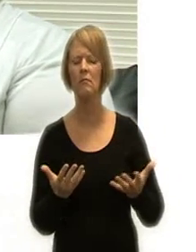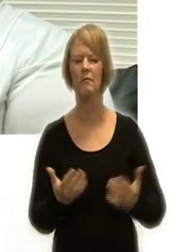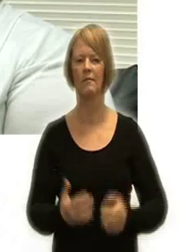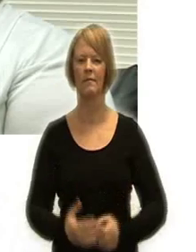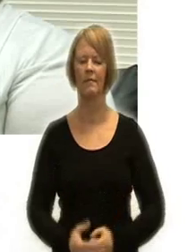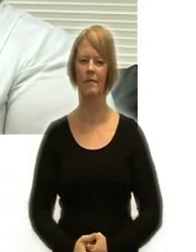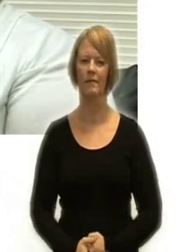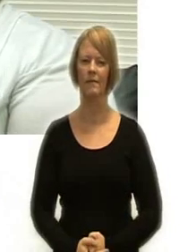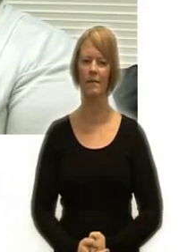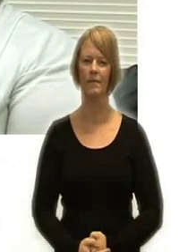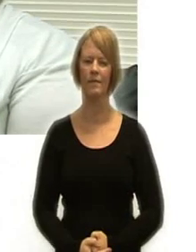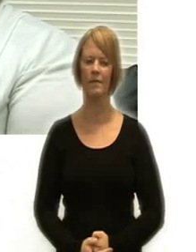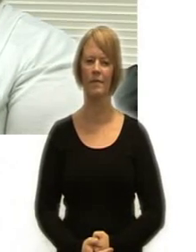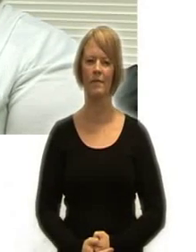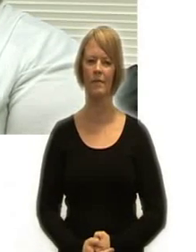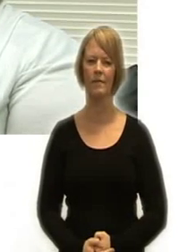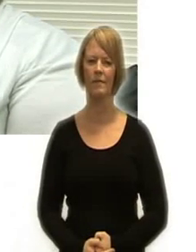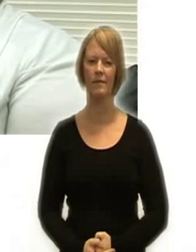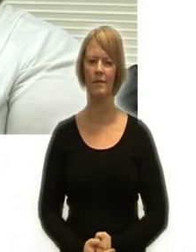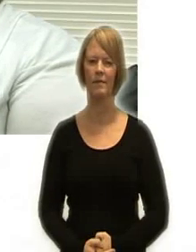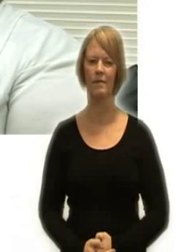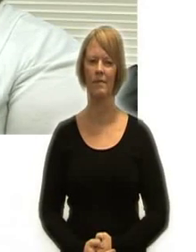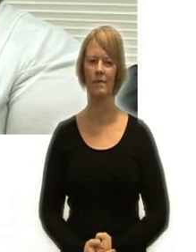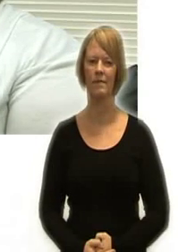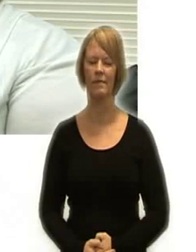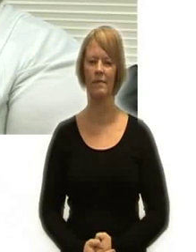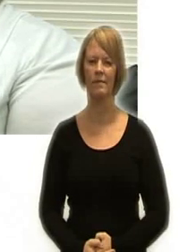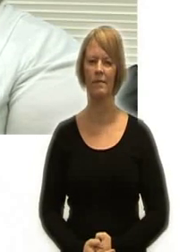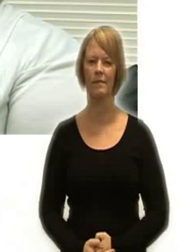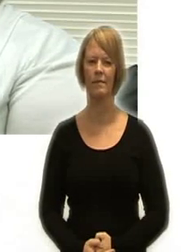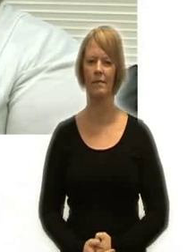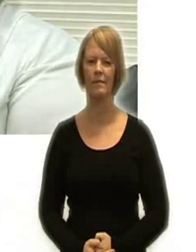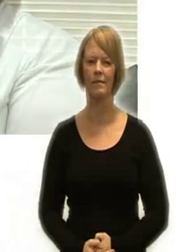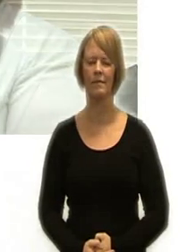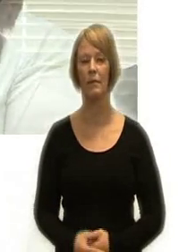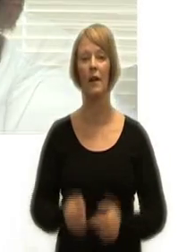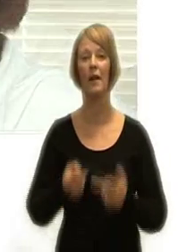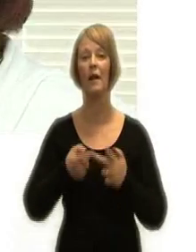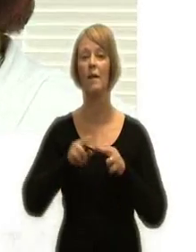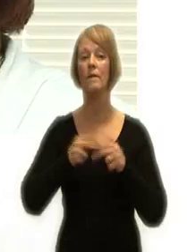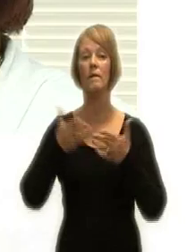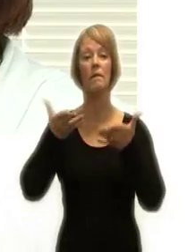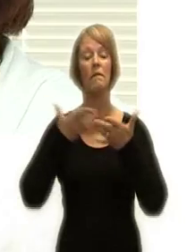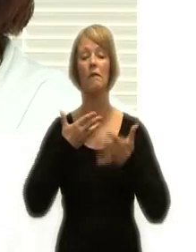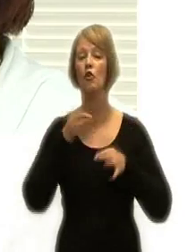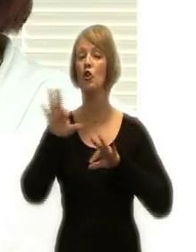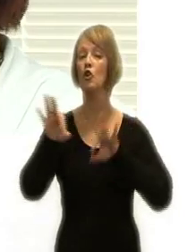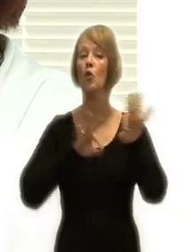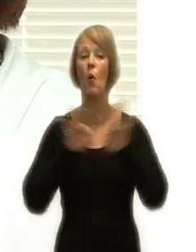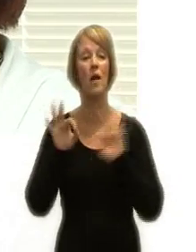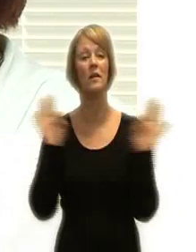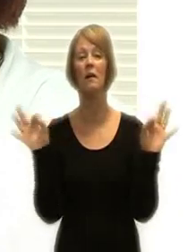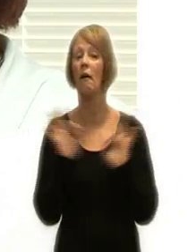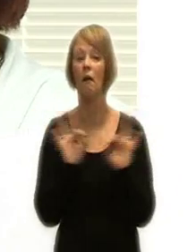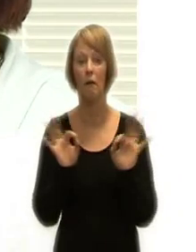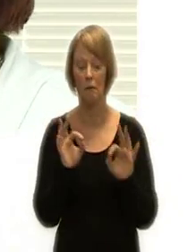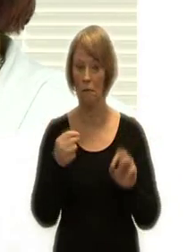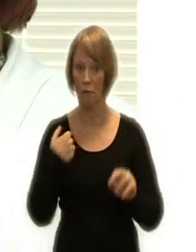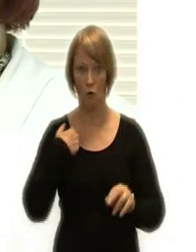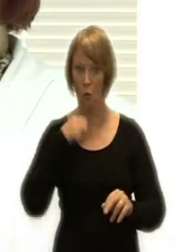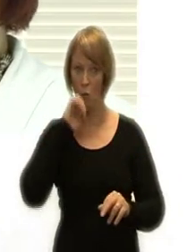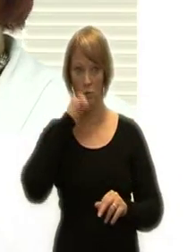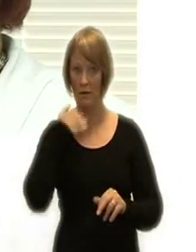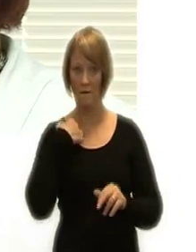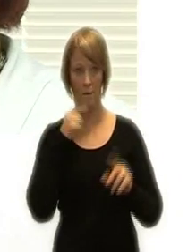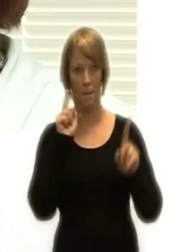look back and because you're able to look back and you go, what was I worried about? I wouldn't have made the choices that I've made.